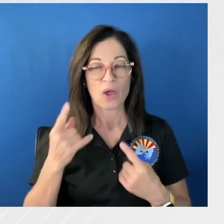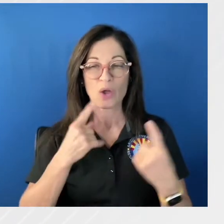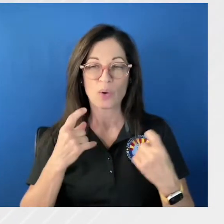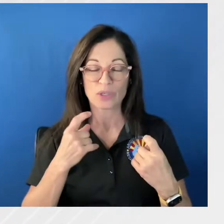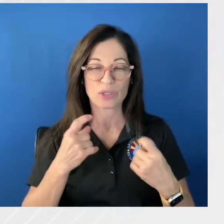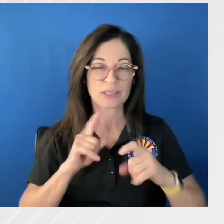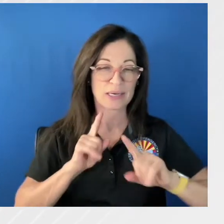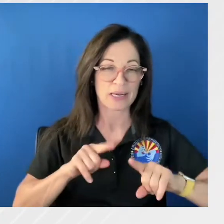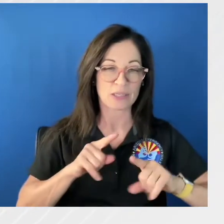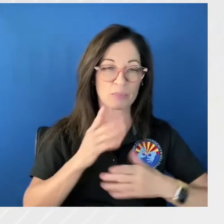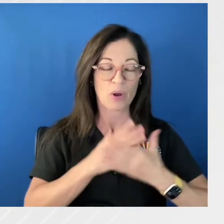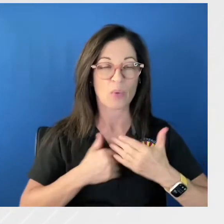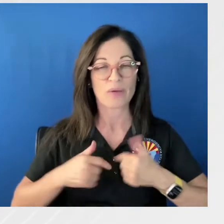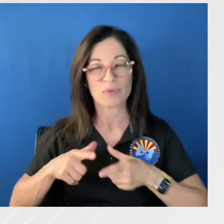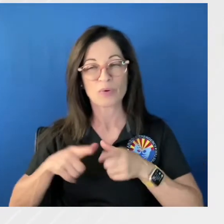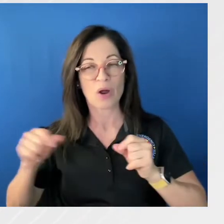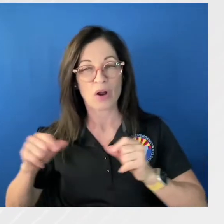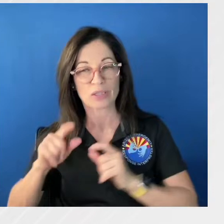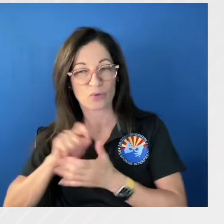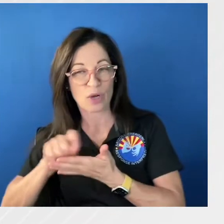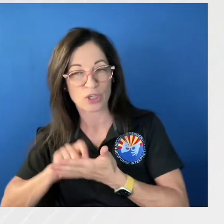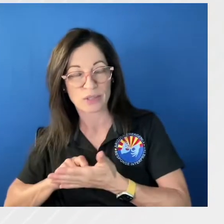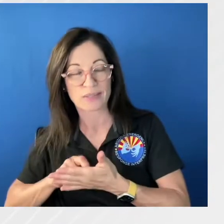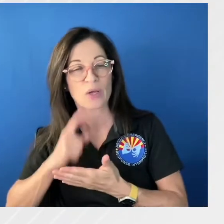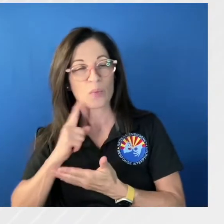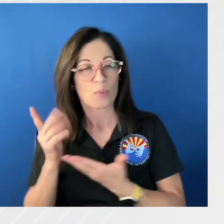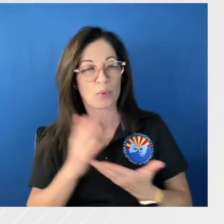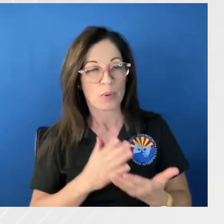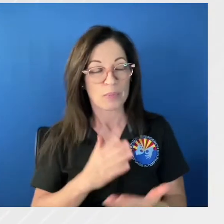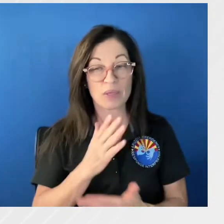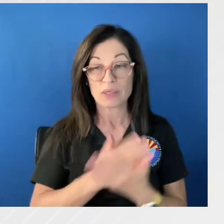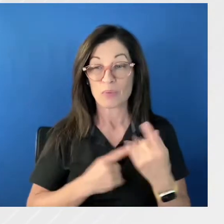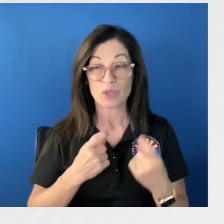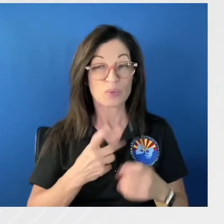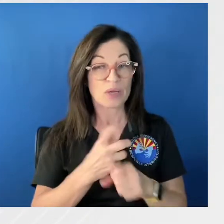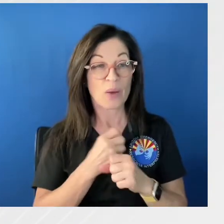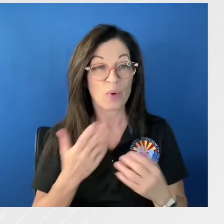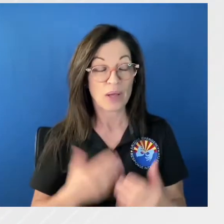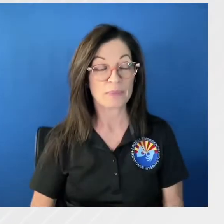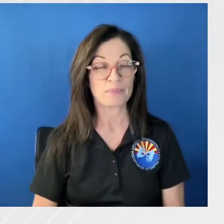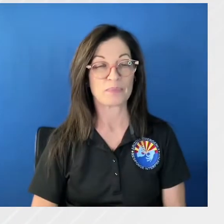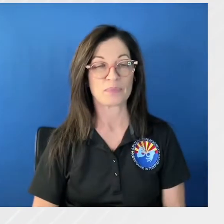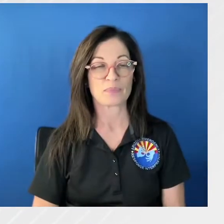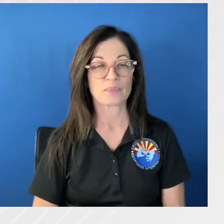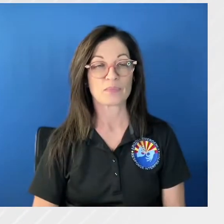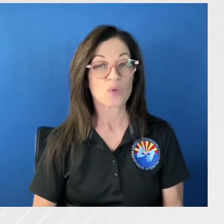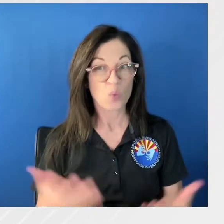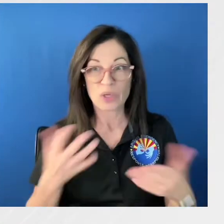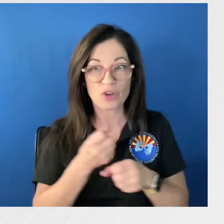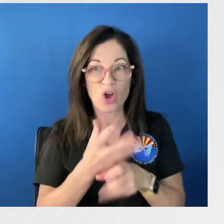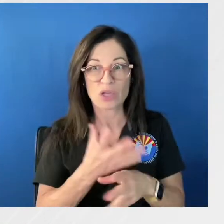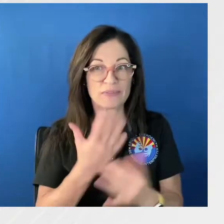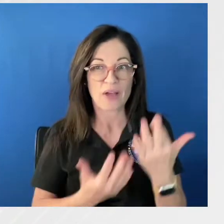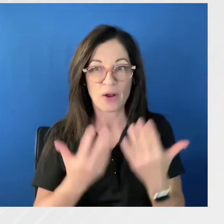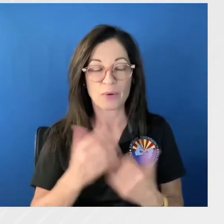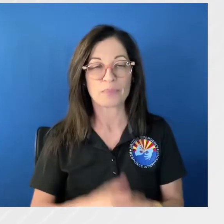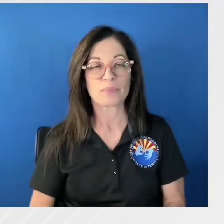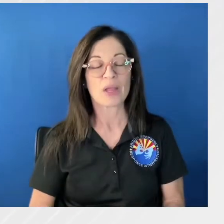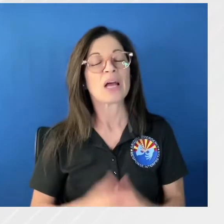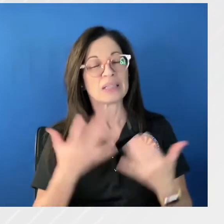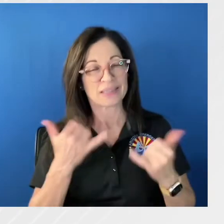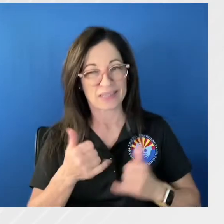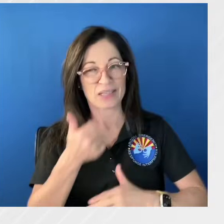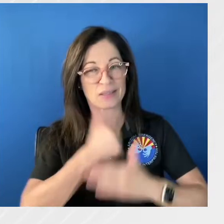to bring some of the folks back up to answer some of those questions. But some of the ones that we did get is there a cause of the fire? And the cause of the fire is still under